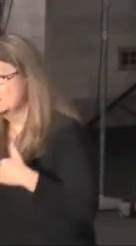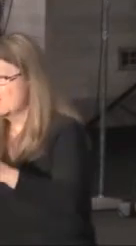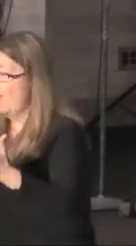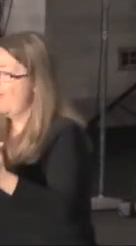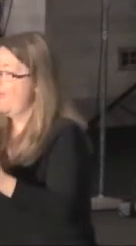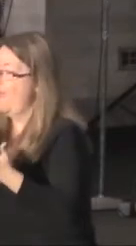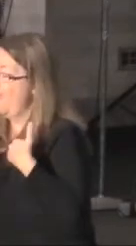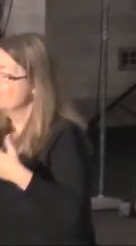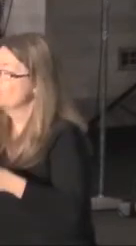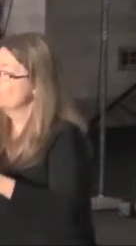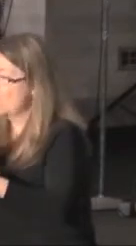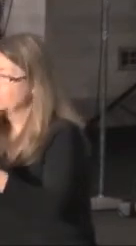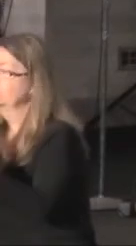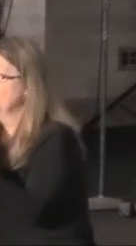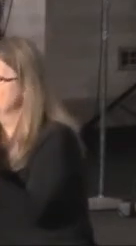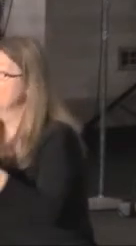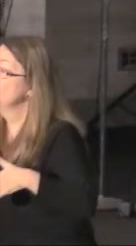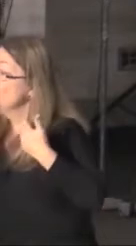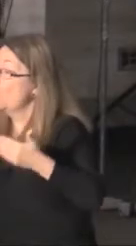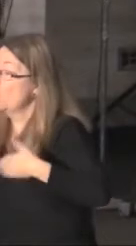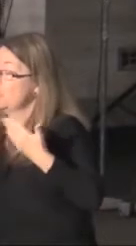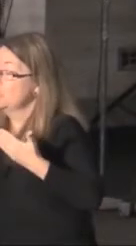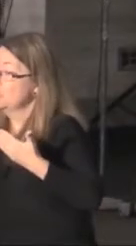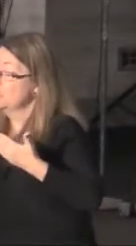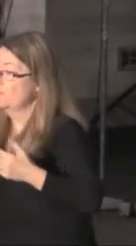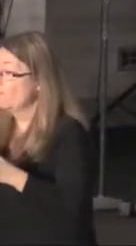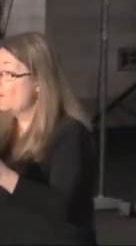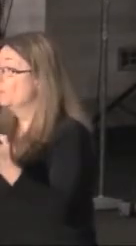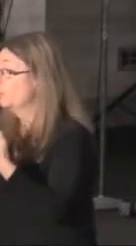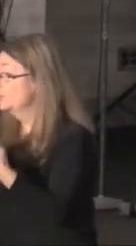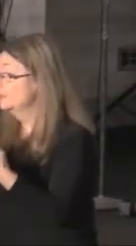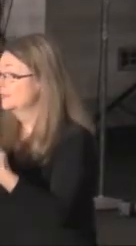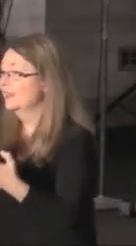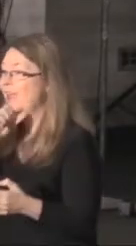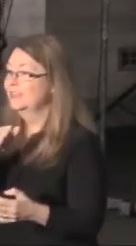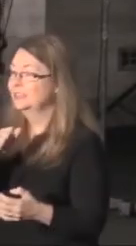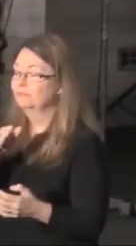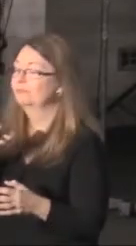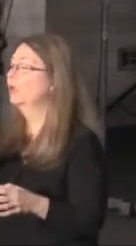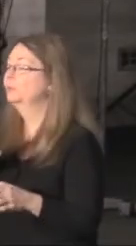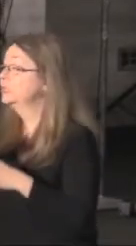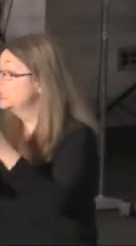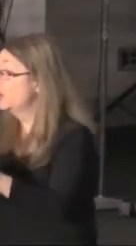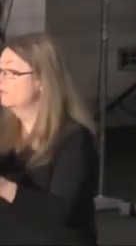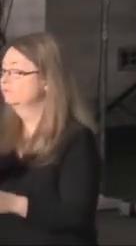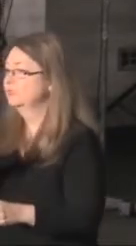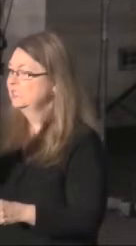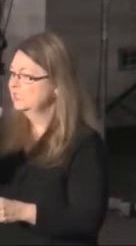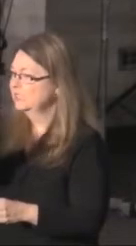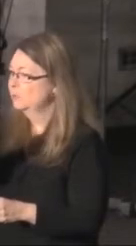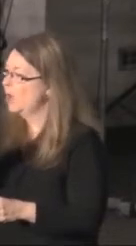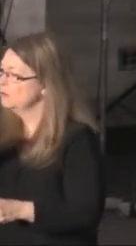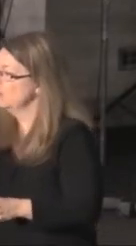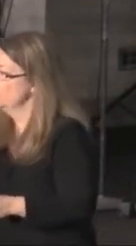perspective of joy. And so here he is in prison. He's writing between about 61 and 63 AD. And the church at Philippi